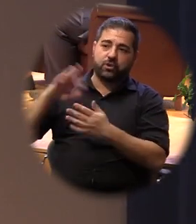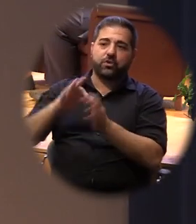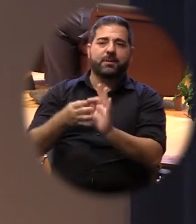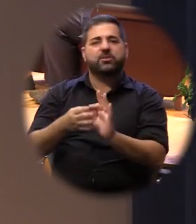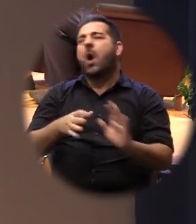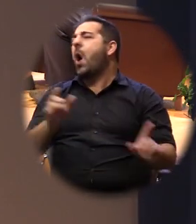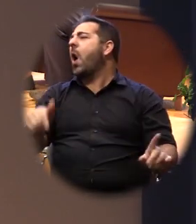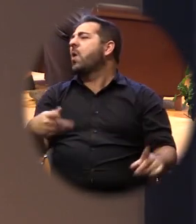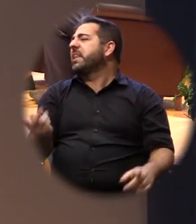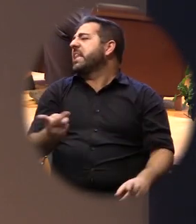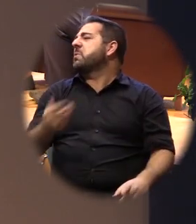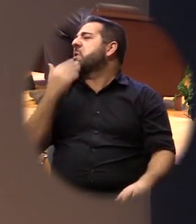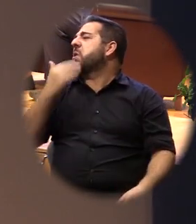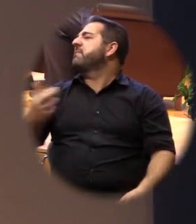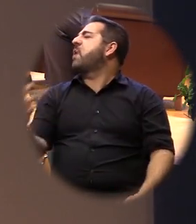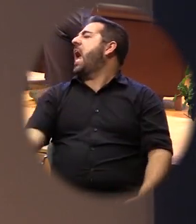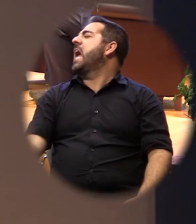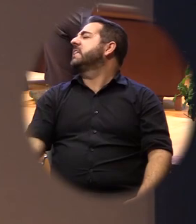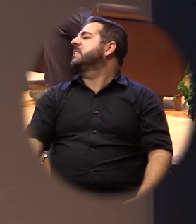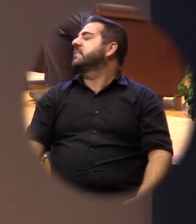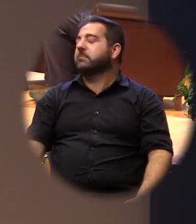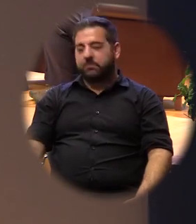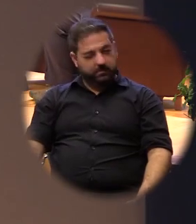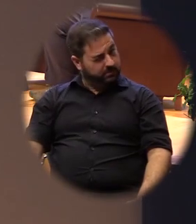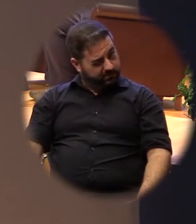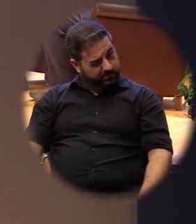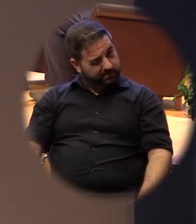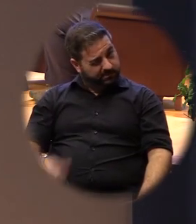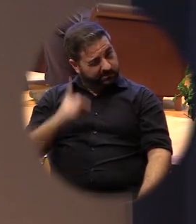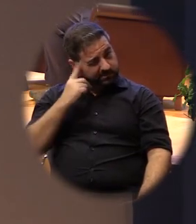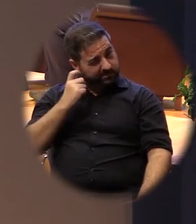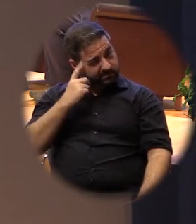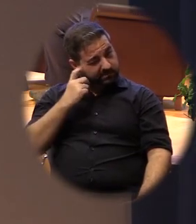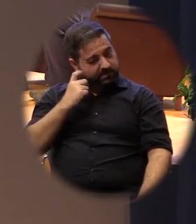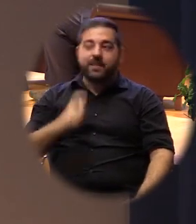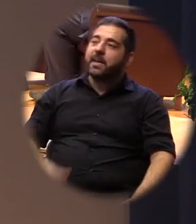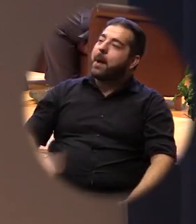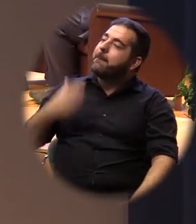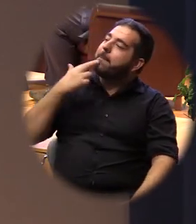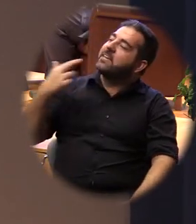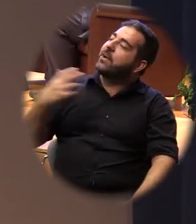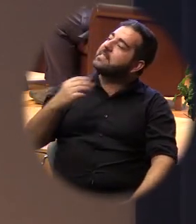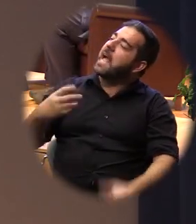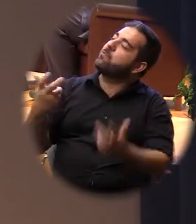probably really good friends, you know? And it's like, Best friends and roommates.